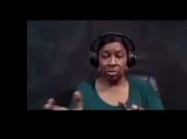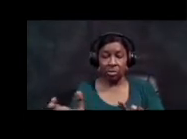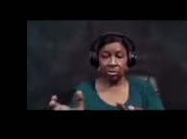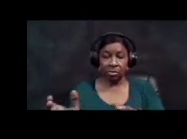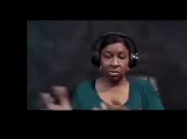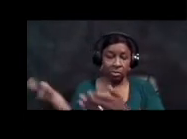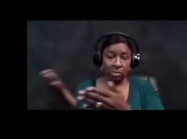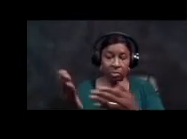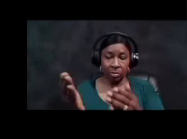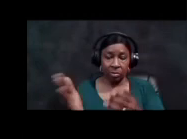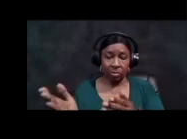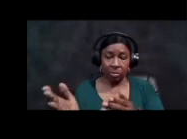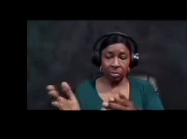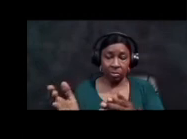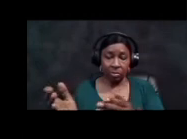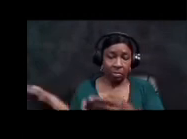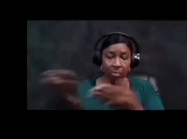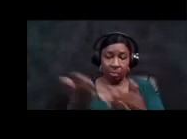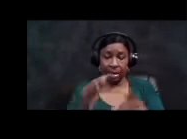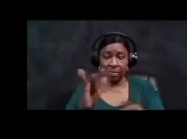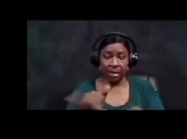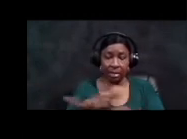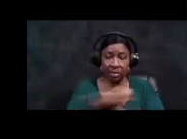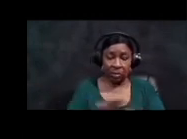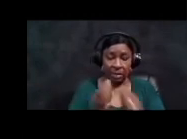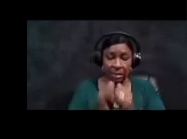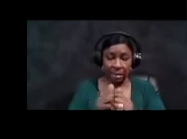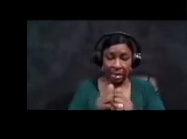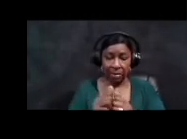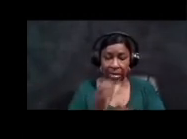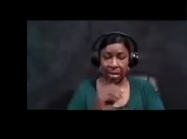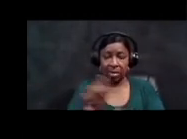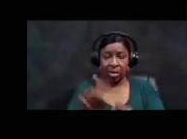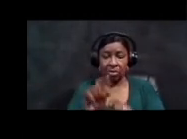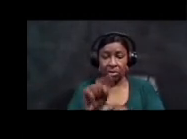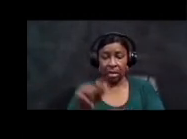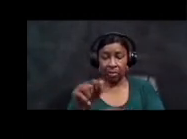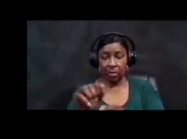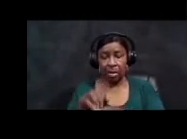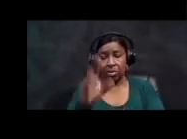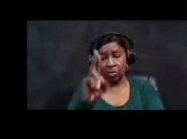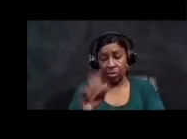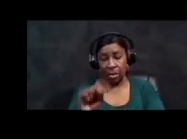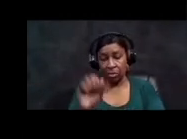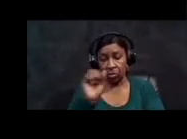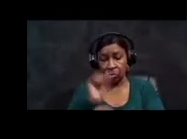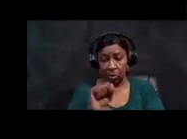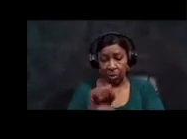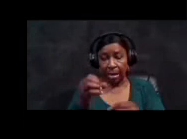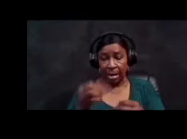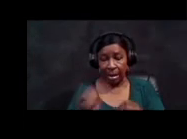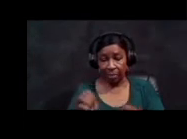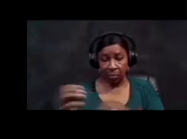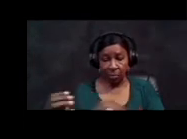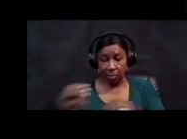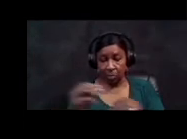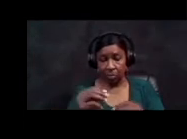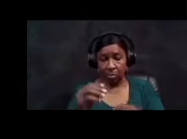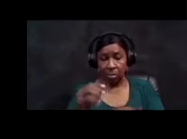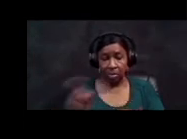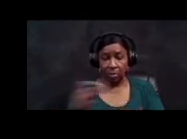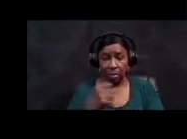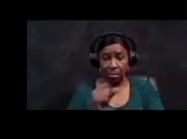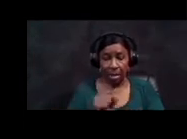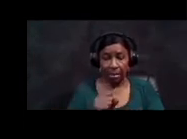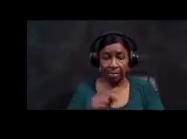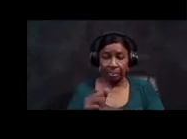more immediate, Cold War deflection of the effects of US war efforts and we're making and imperialism.